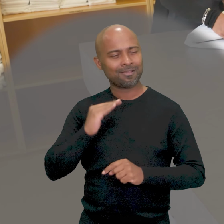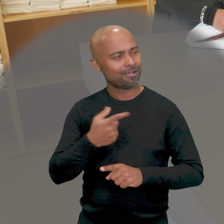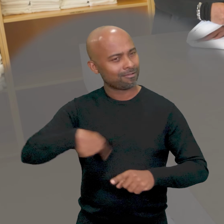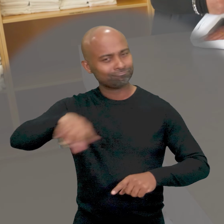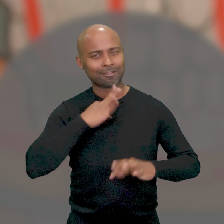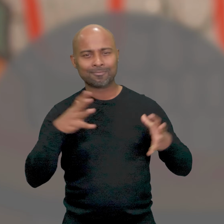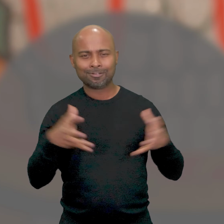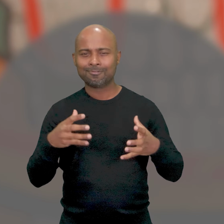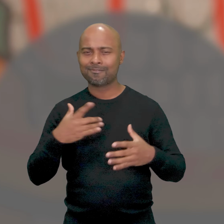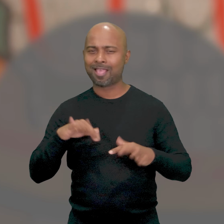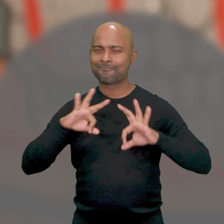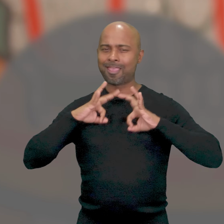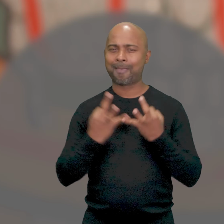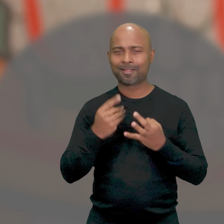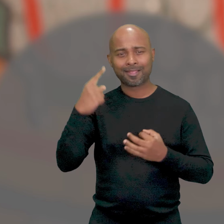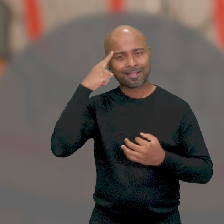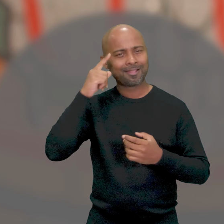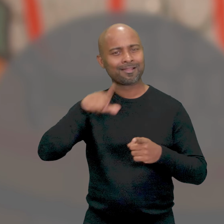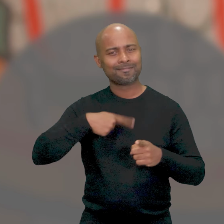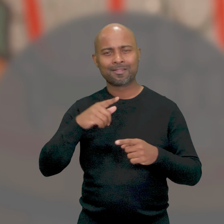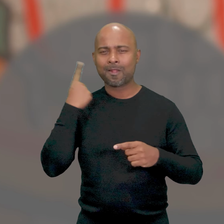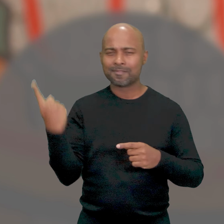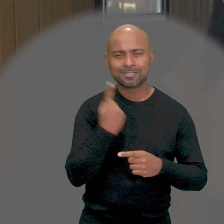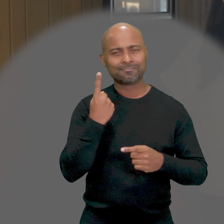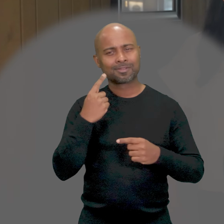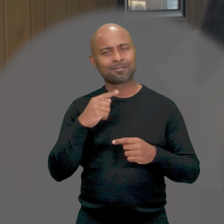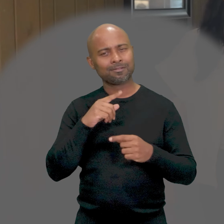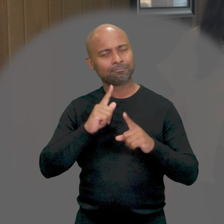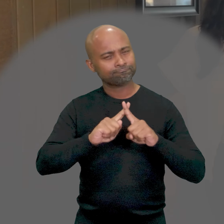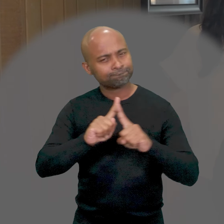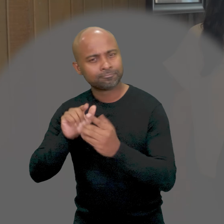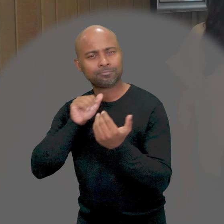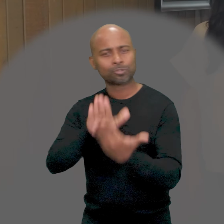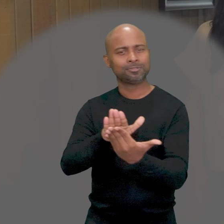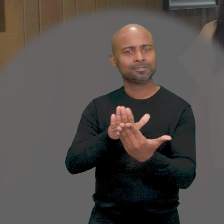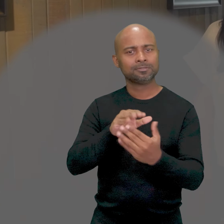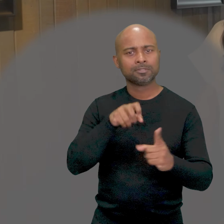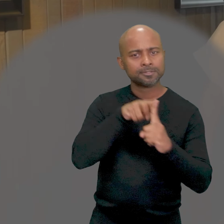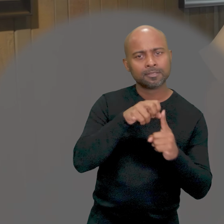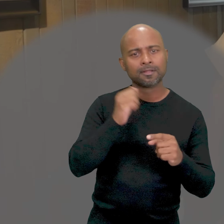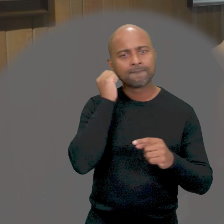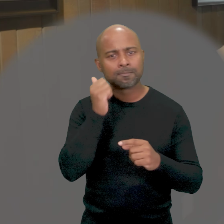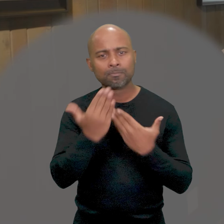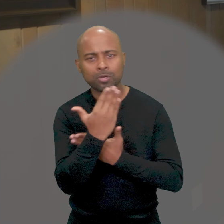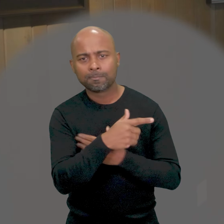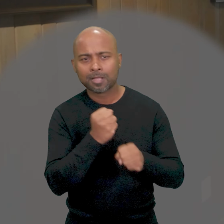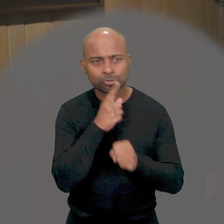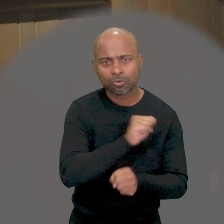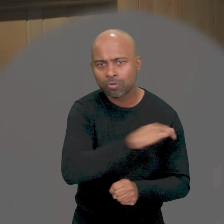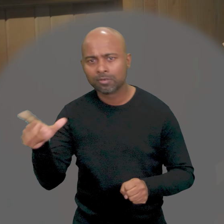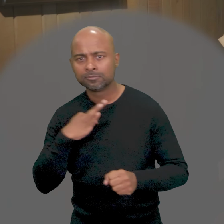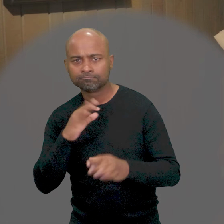like a family. If you think about things that way, I think you're always going to take a different approach. Checking in each morning, making